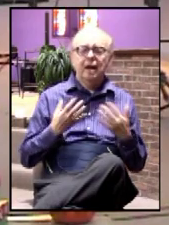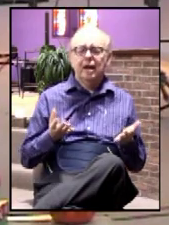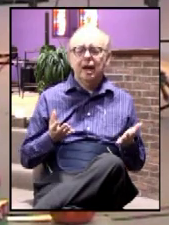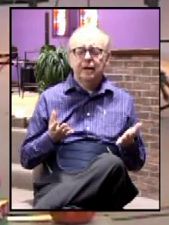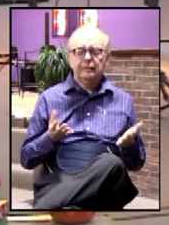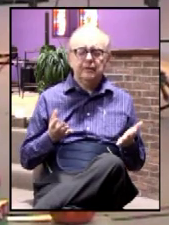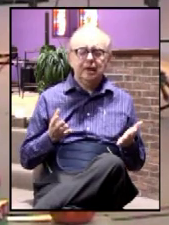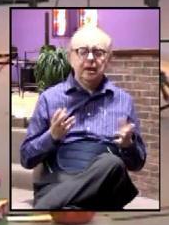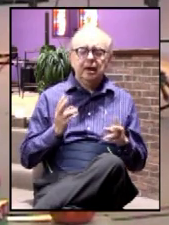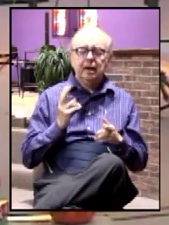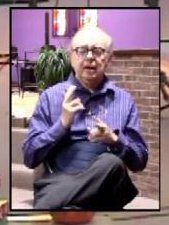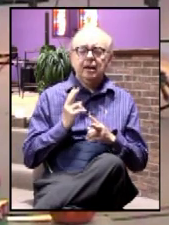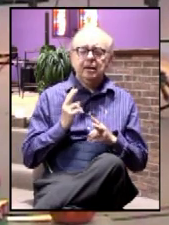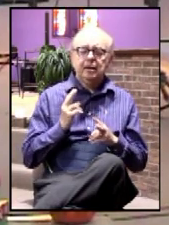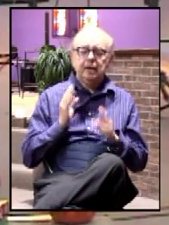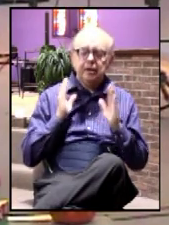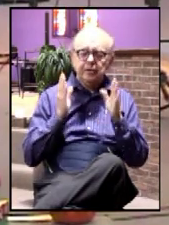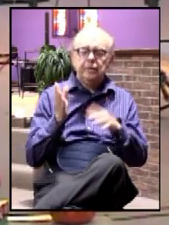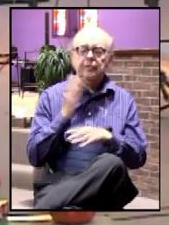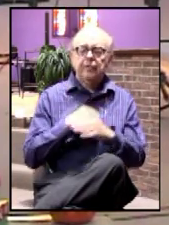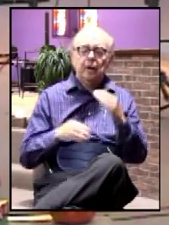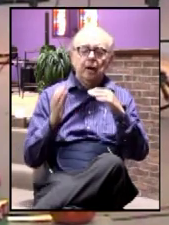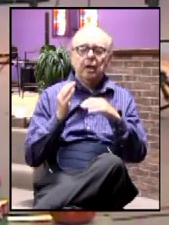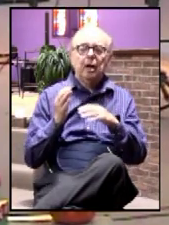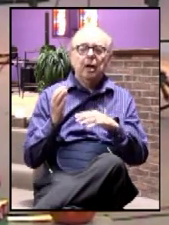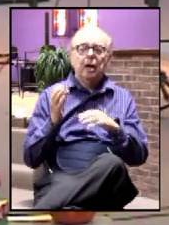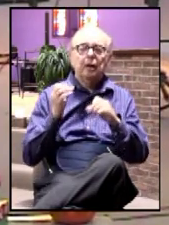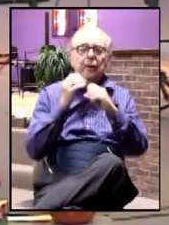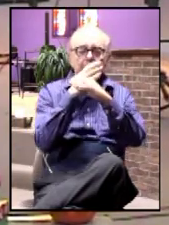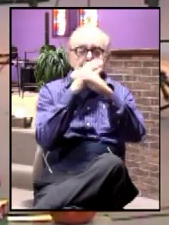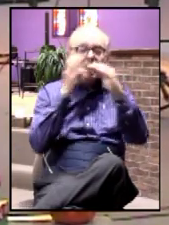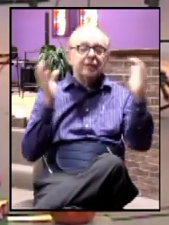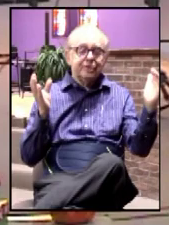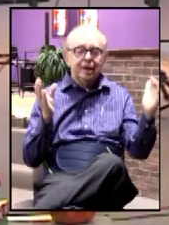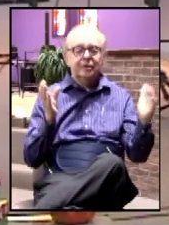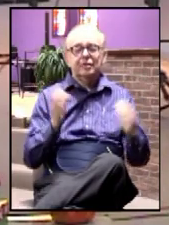of our imagination and all of these things that are there.